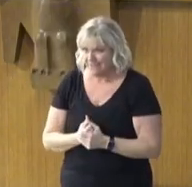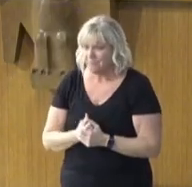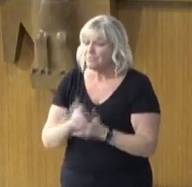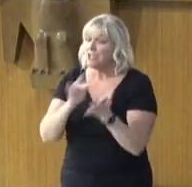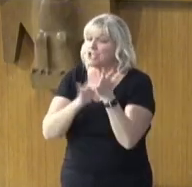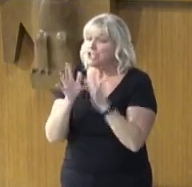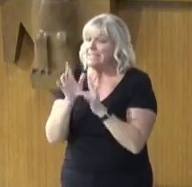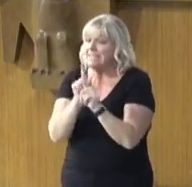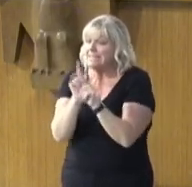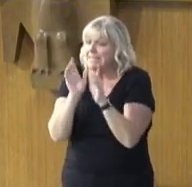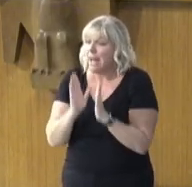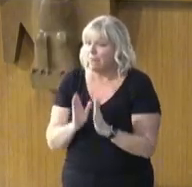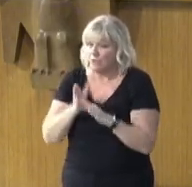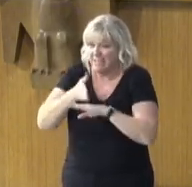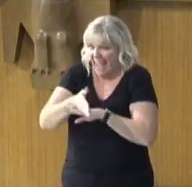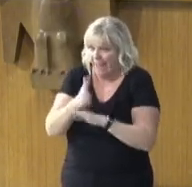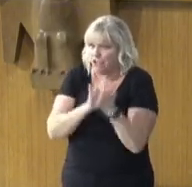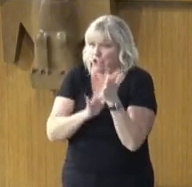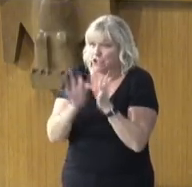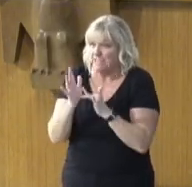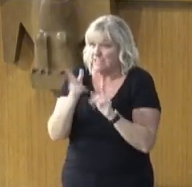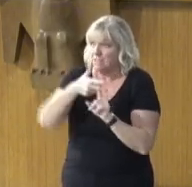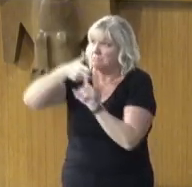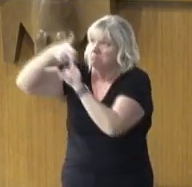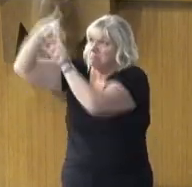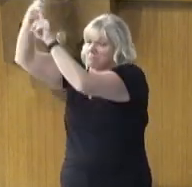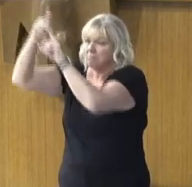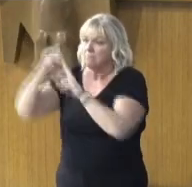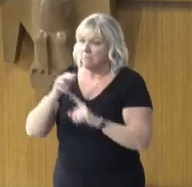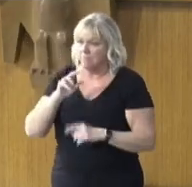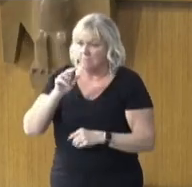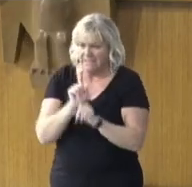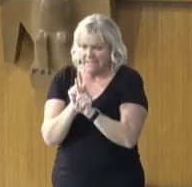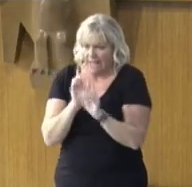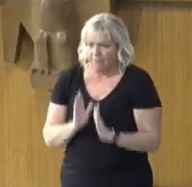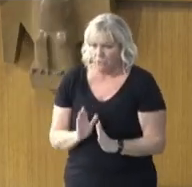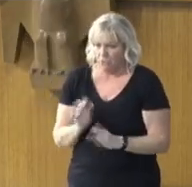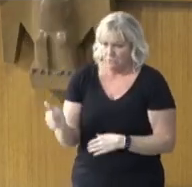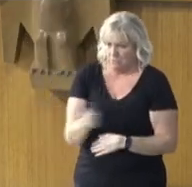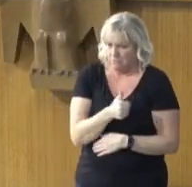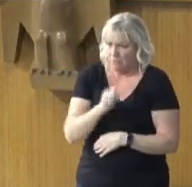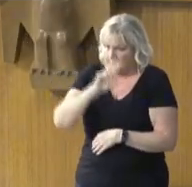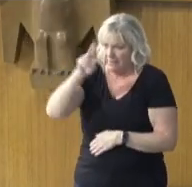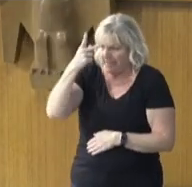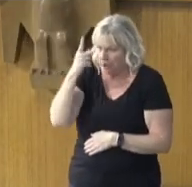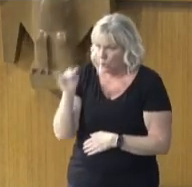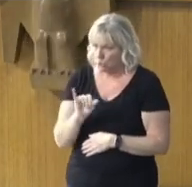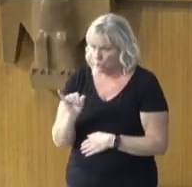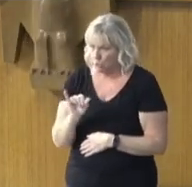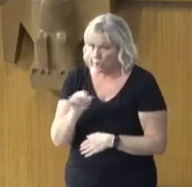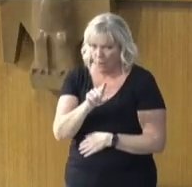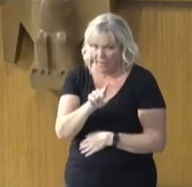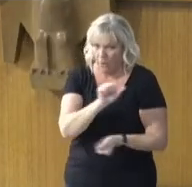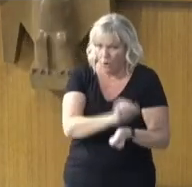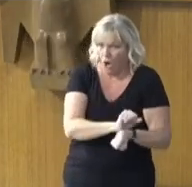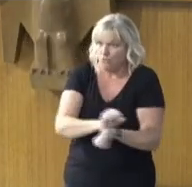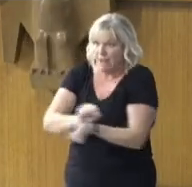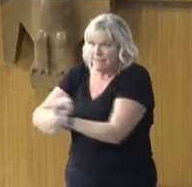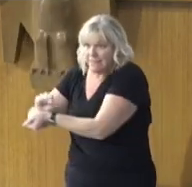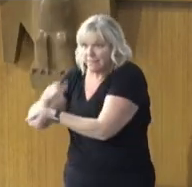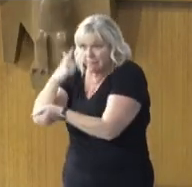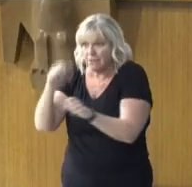after he dies, go on and continue to be very political. They were arrested because they broke the law in order to preach the gospel.